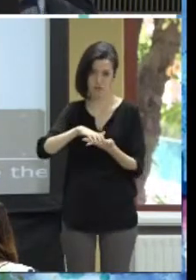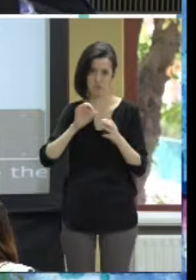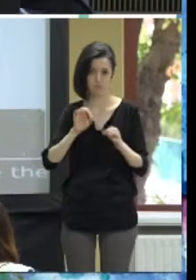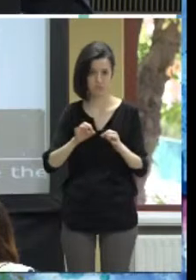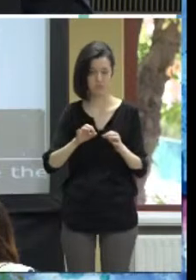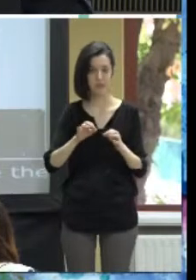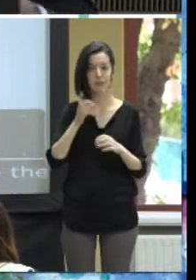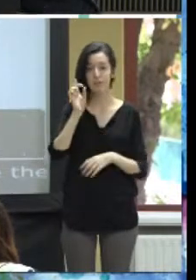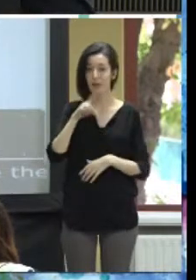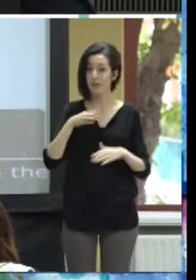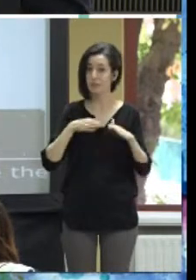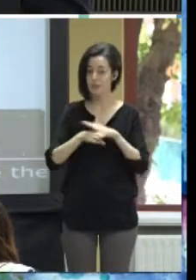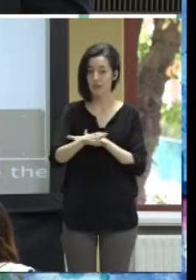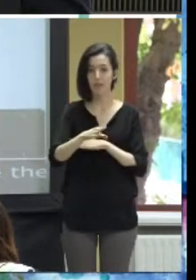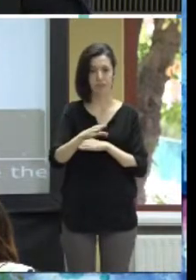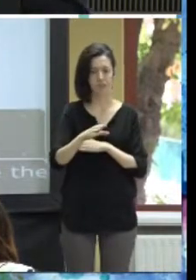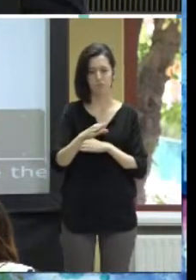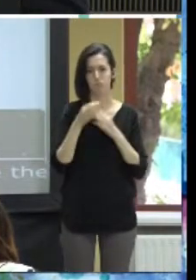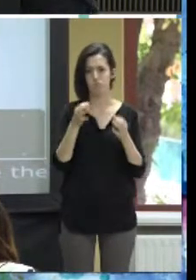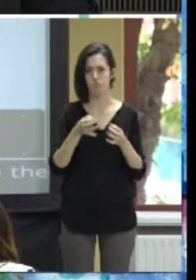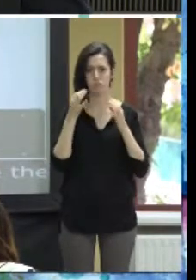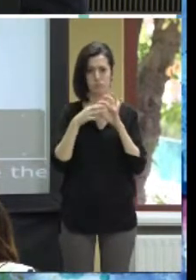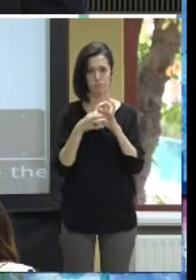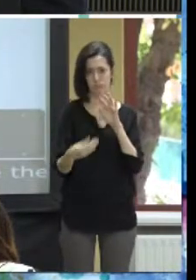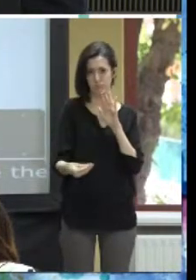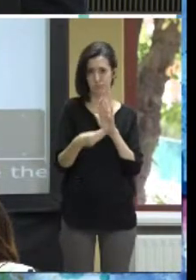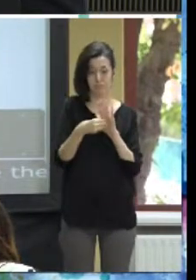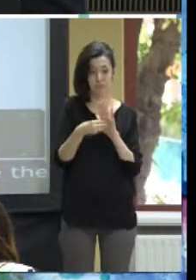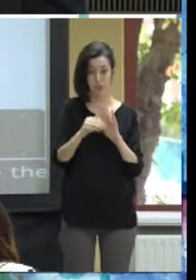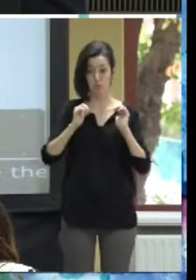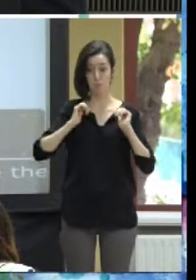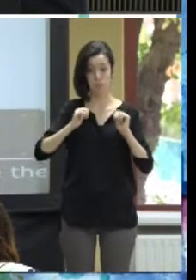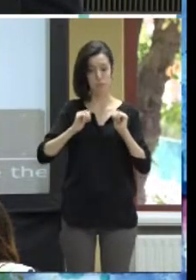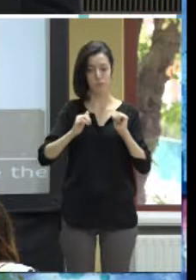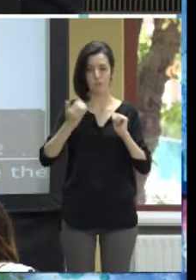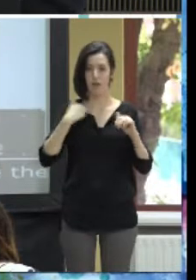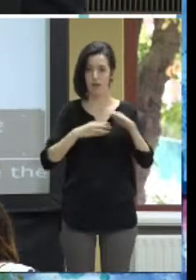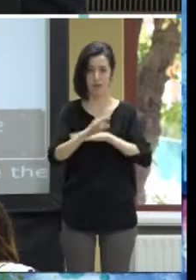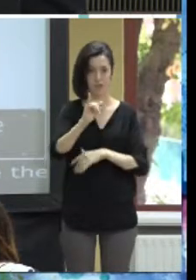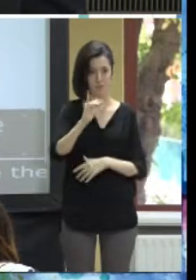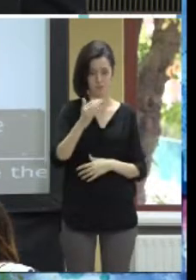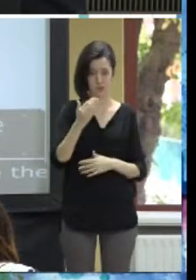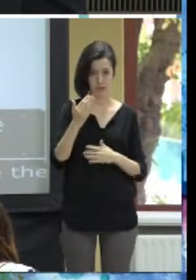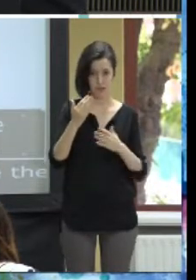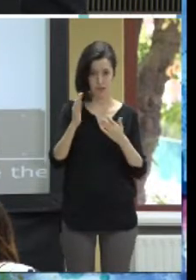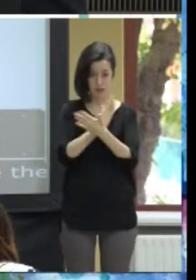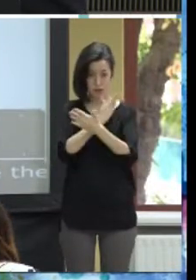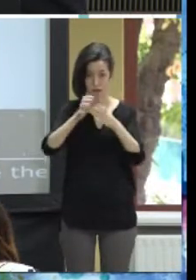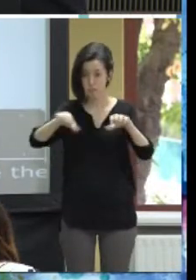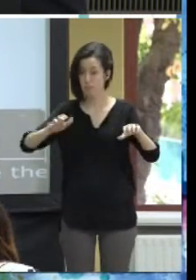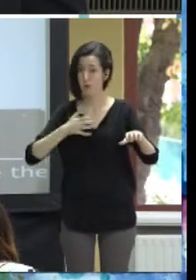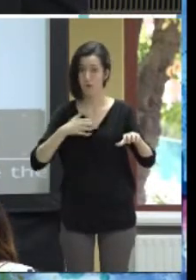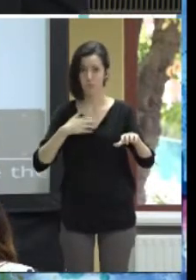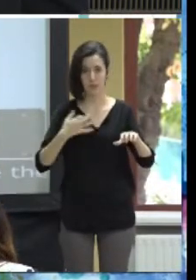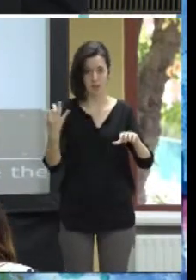and only app for these centers. And accessibility is embedded since the onset. It's something that